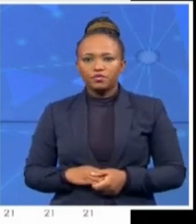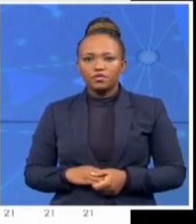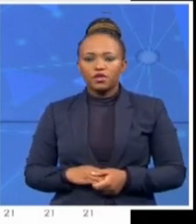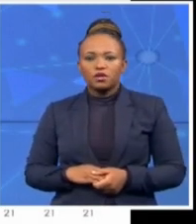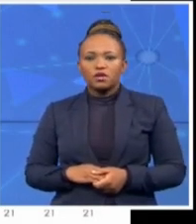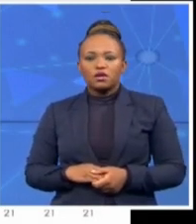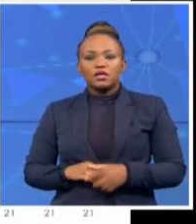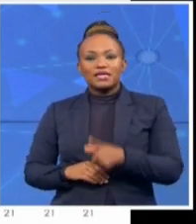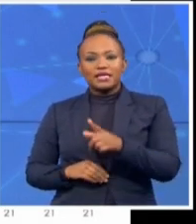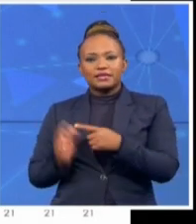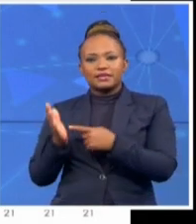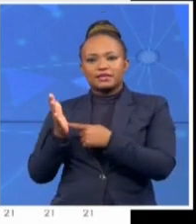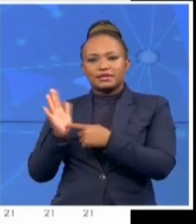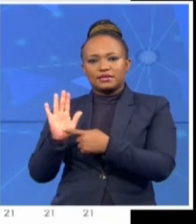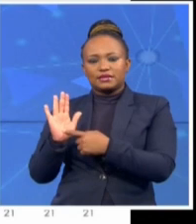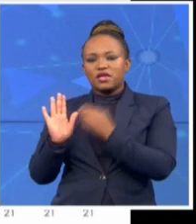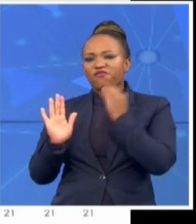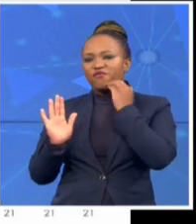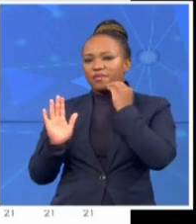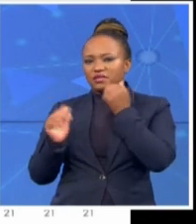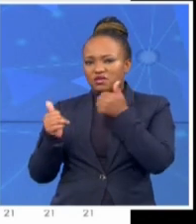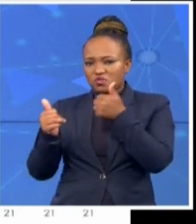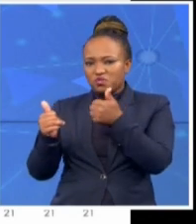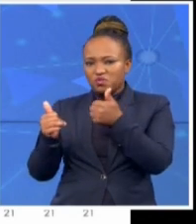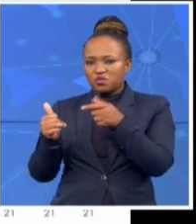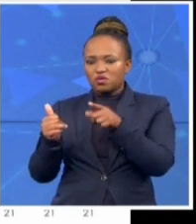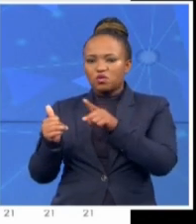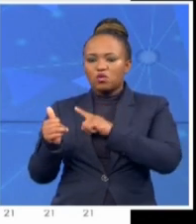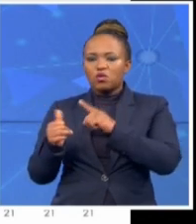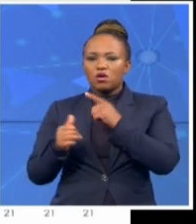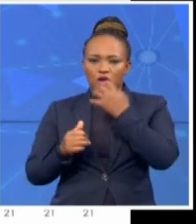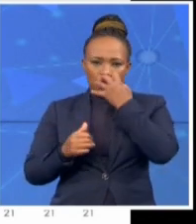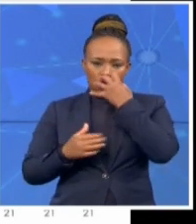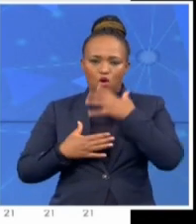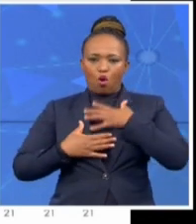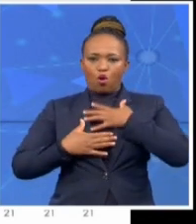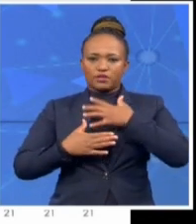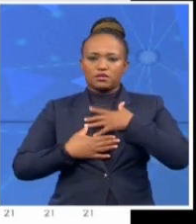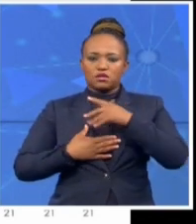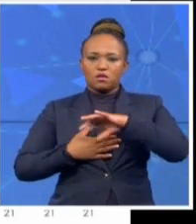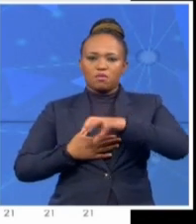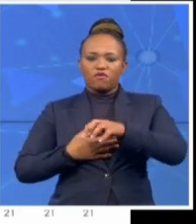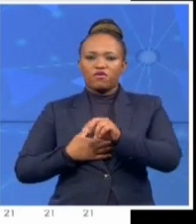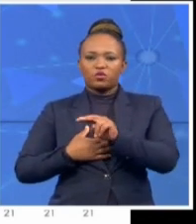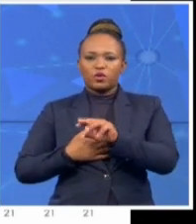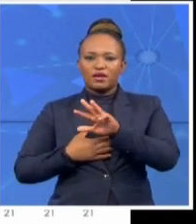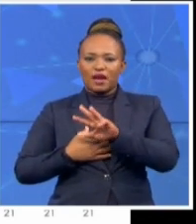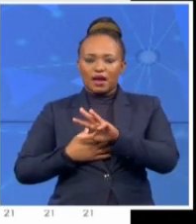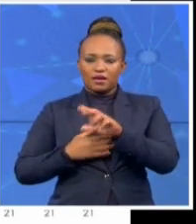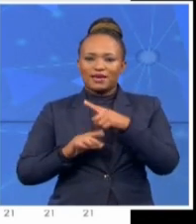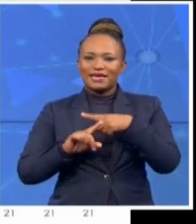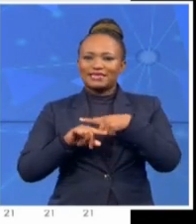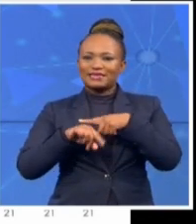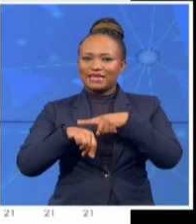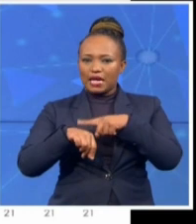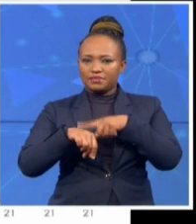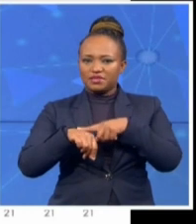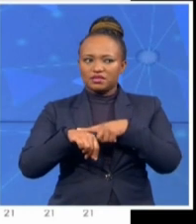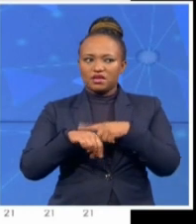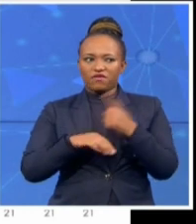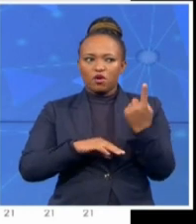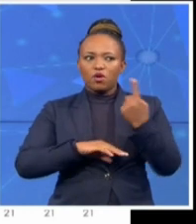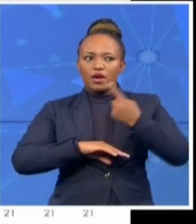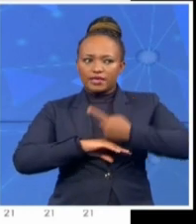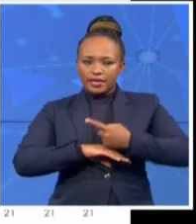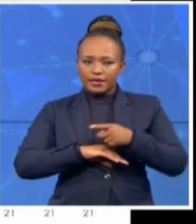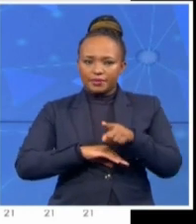daily bulk oxygen for the province is currently running at about 29 tons per day. The total is divided for the public sector, which is